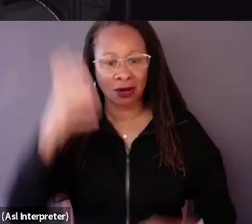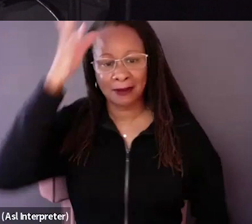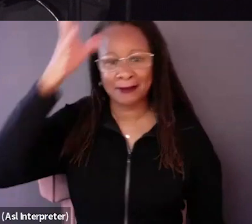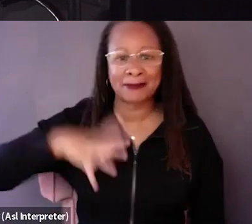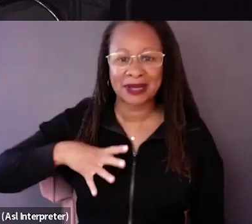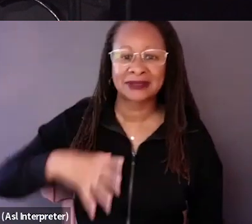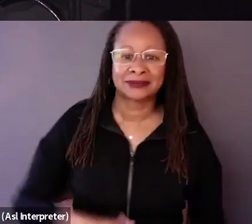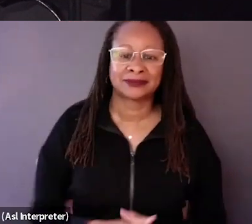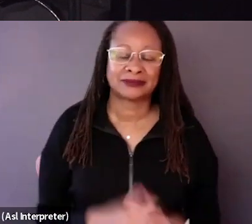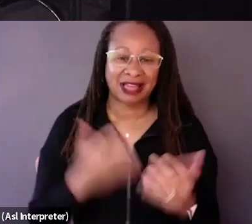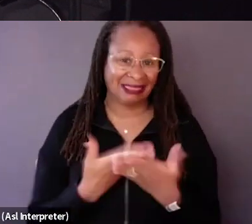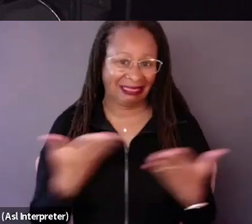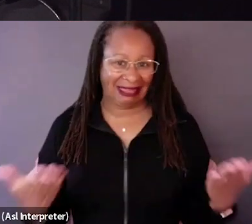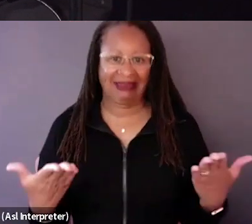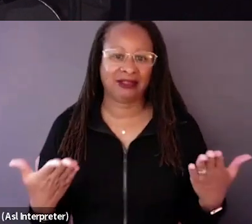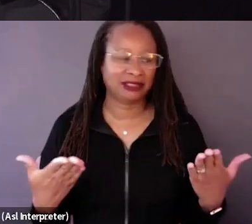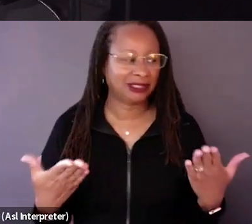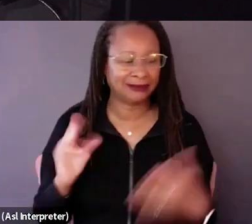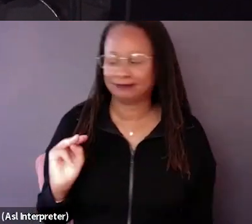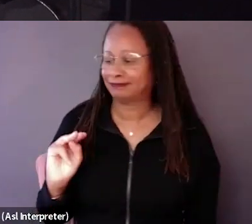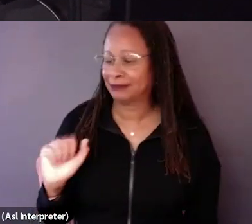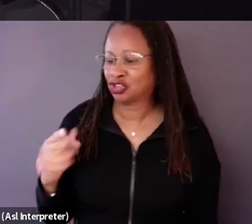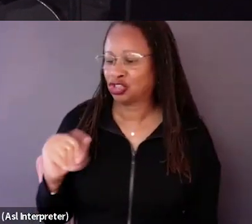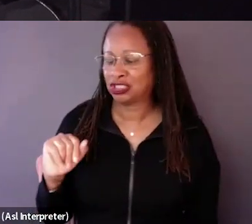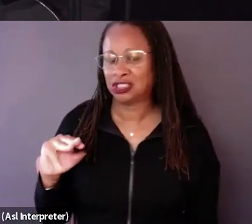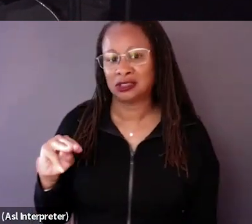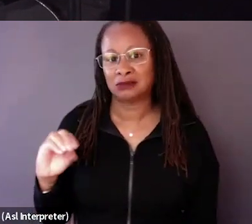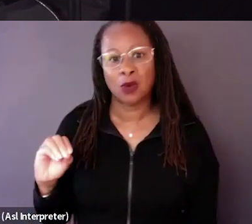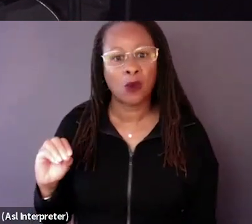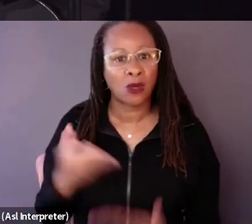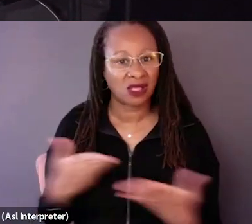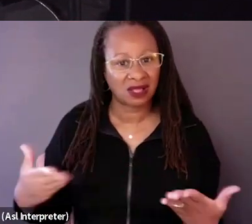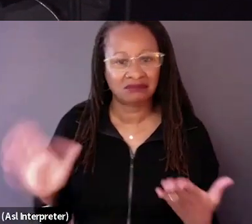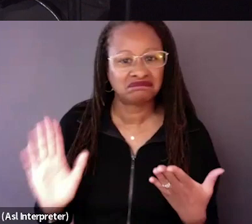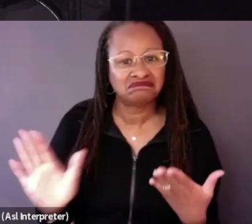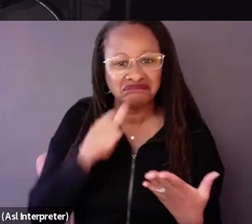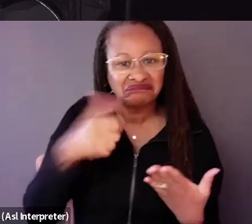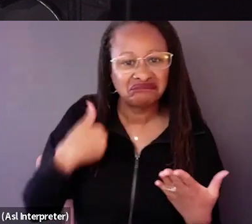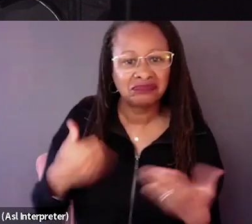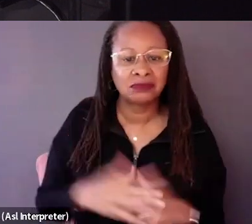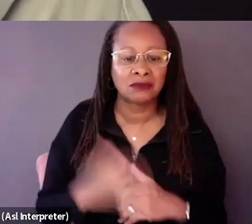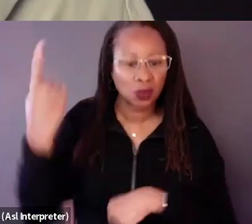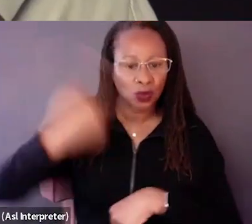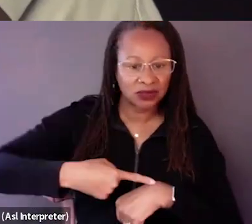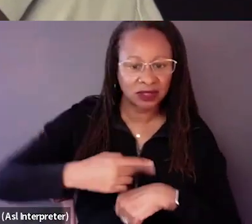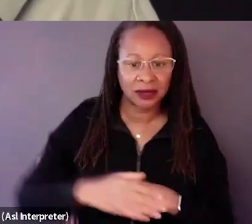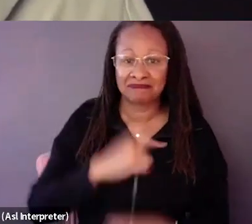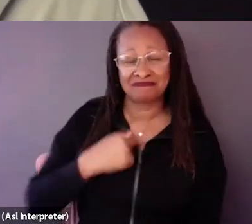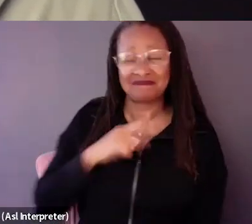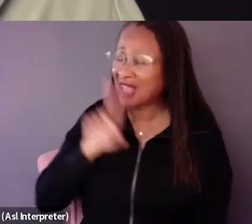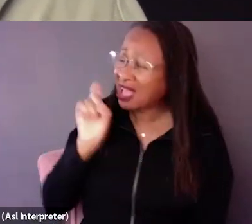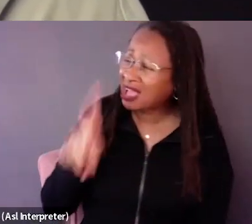are smart to like, how would I say, for lack of a better word, he's not the politician. He says he's